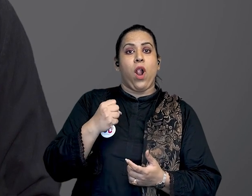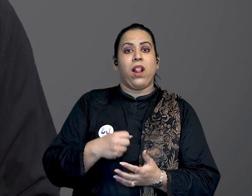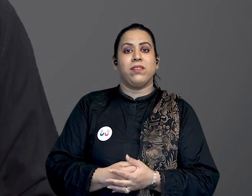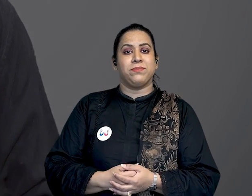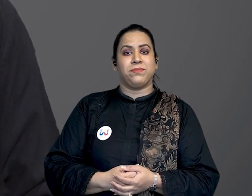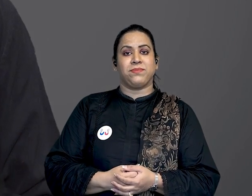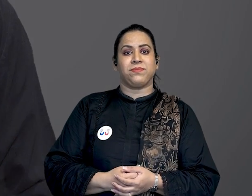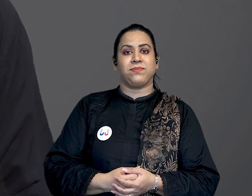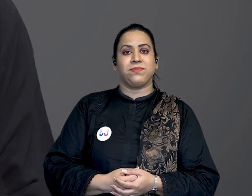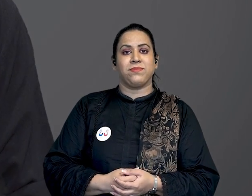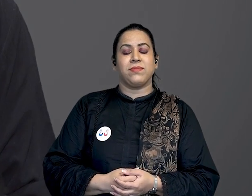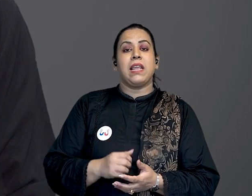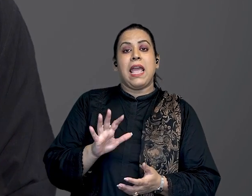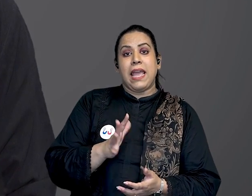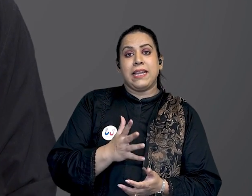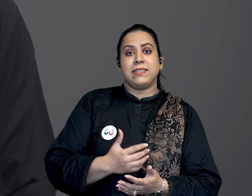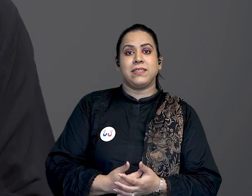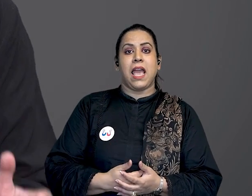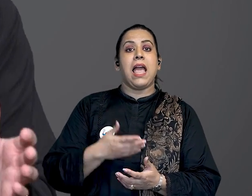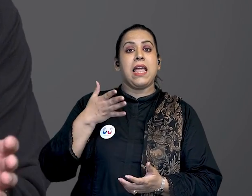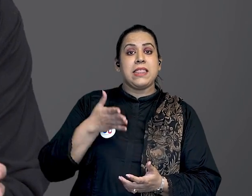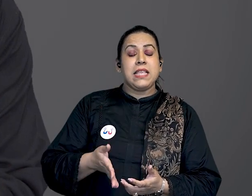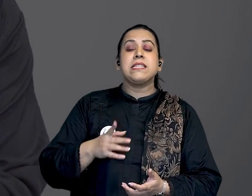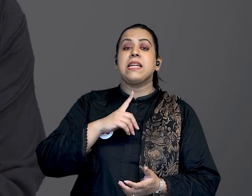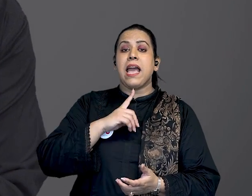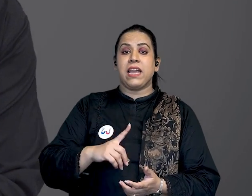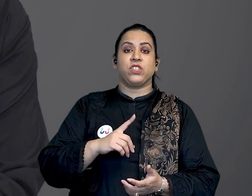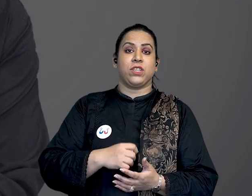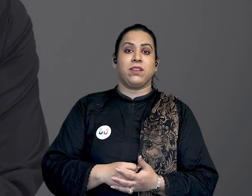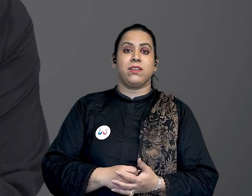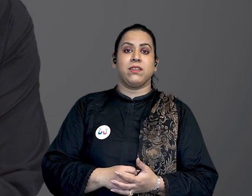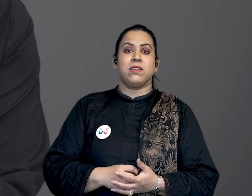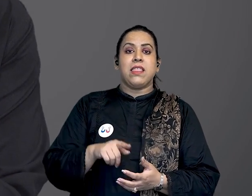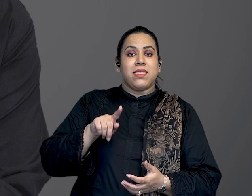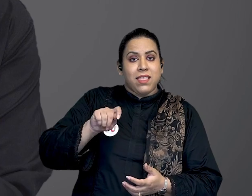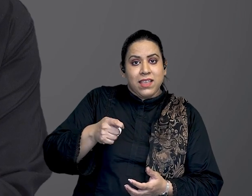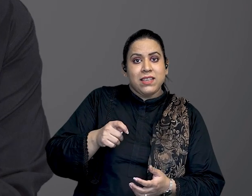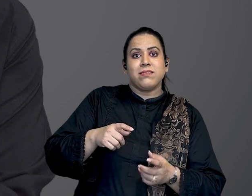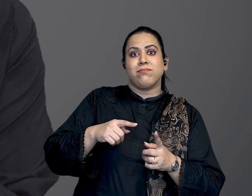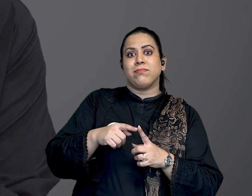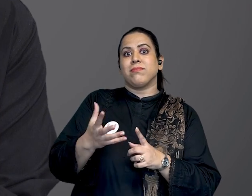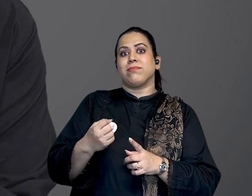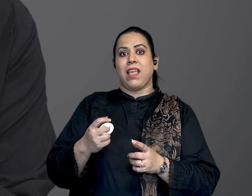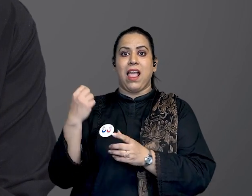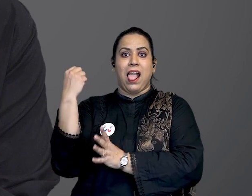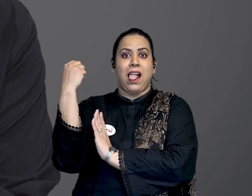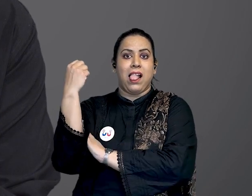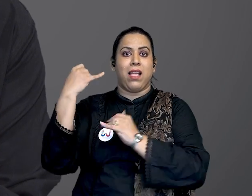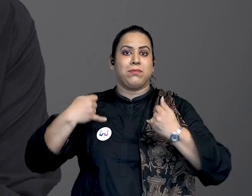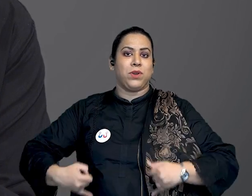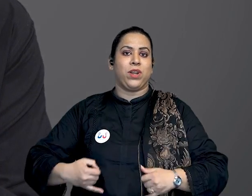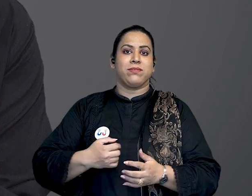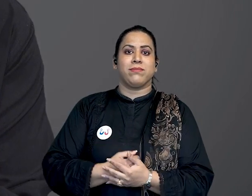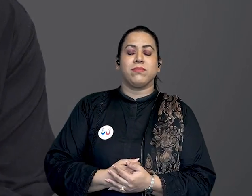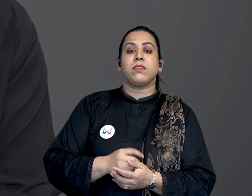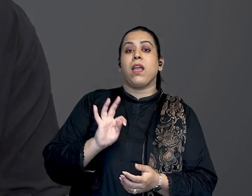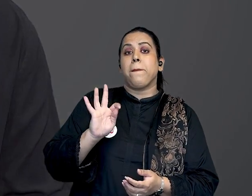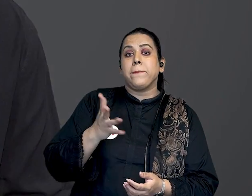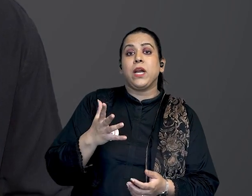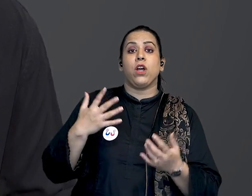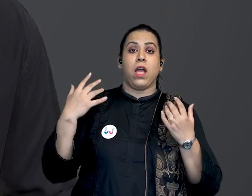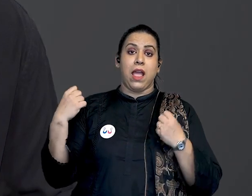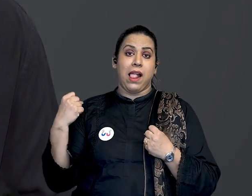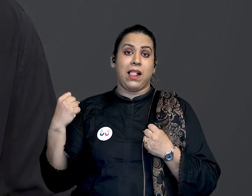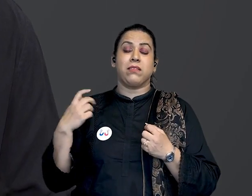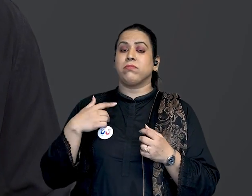The important part here all over is that once your lifestyle actually matches the kind of person you are, okay? And to really understand